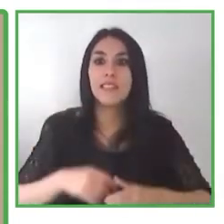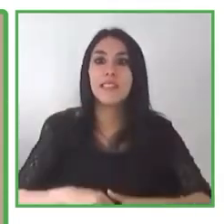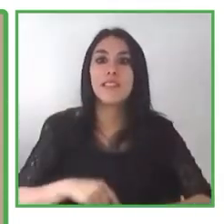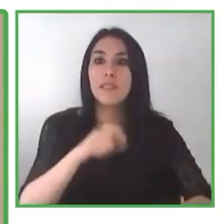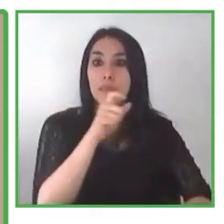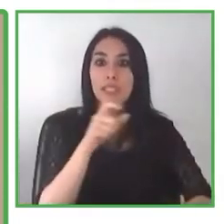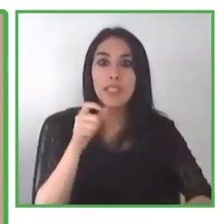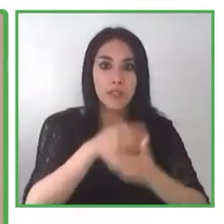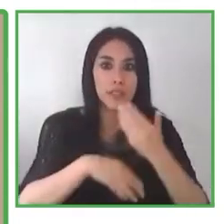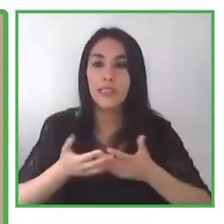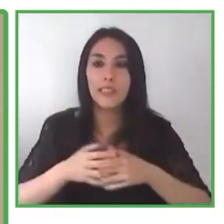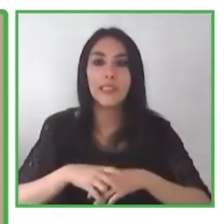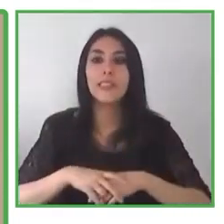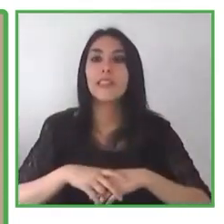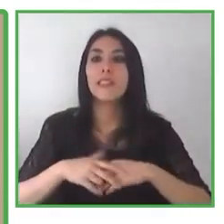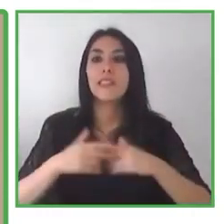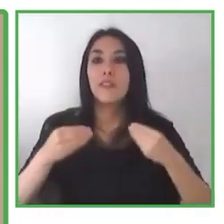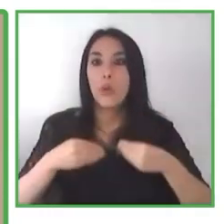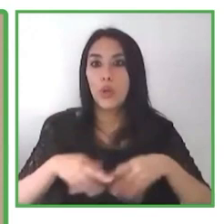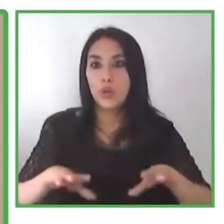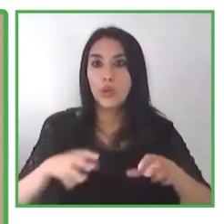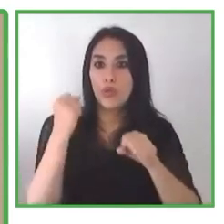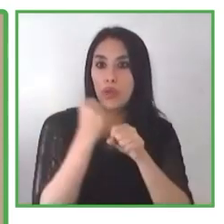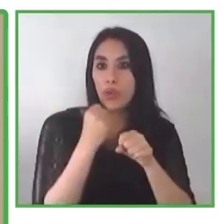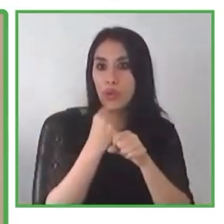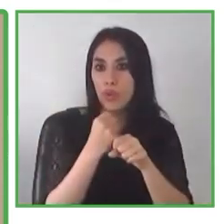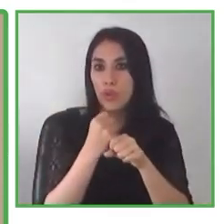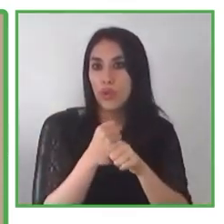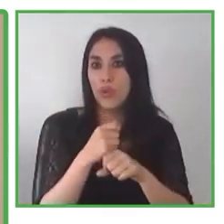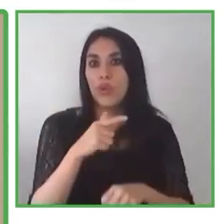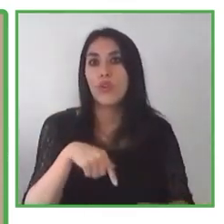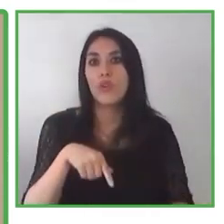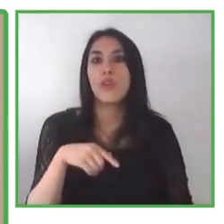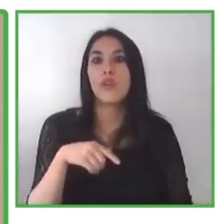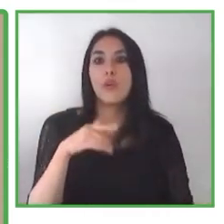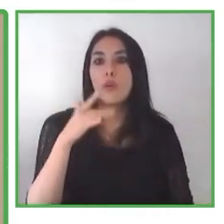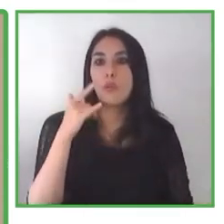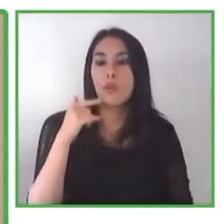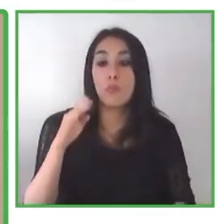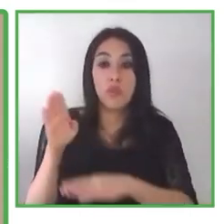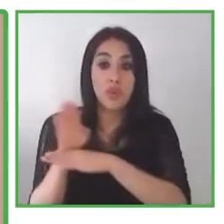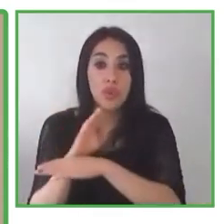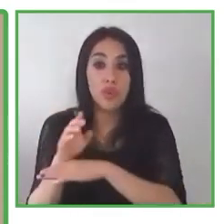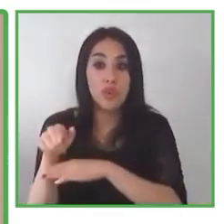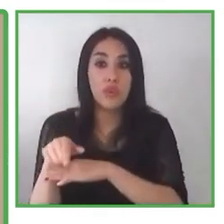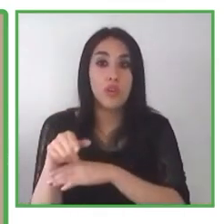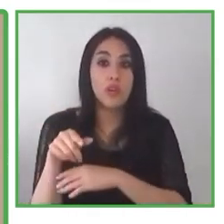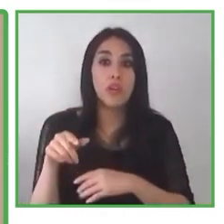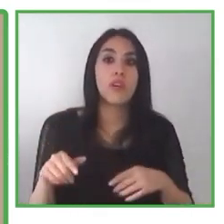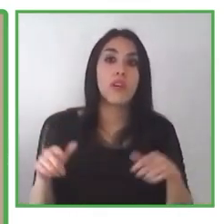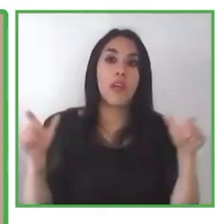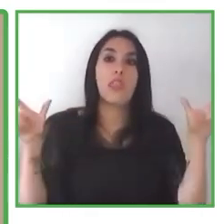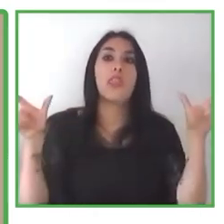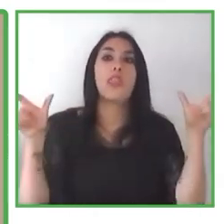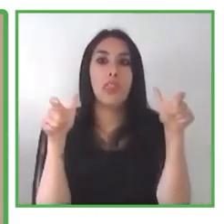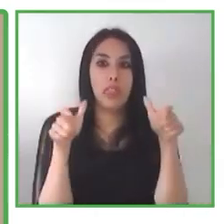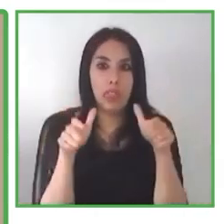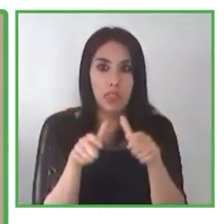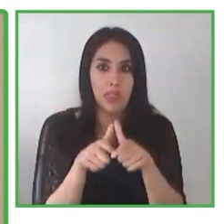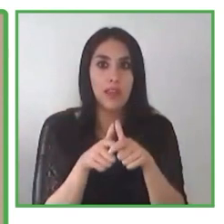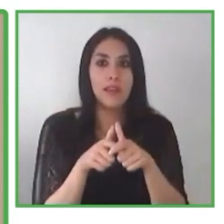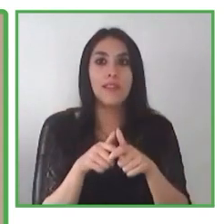Many workers with disabilities have lost their jobs because companies have been